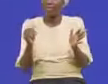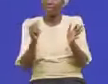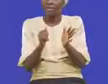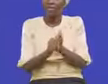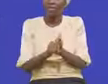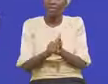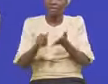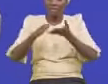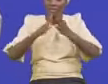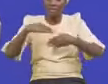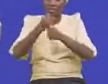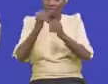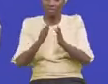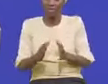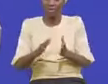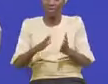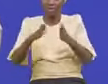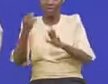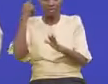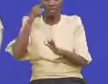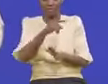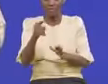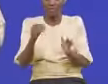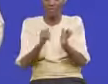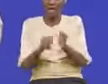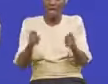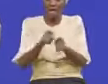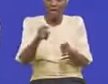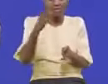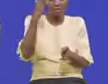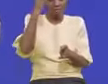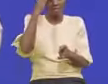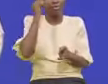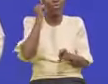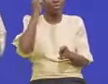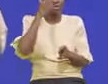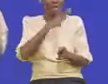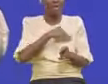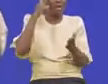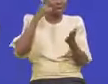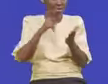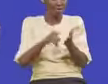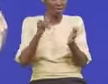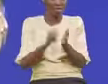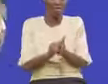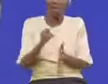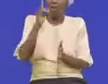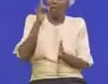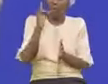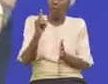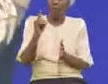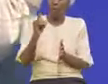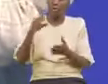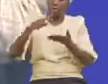Yenya vulela ikakureta o. Ena Jesse. Ba vulela rekapa